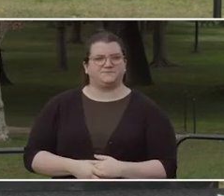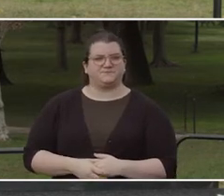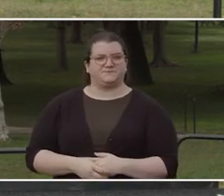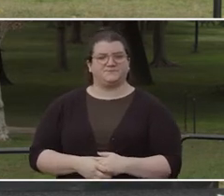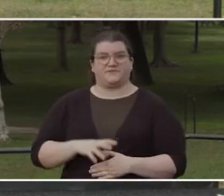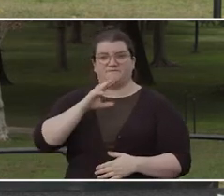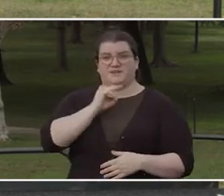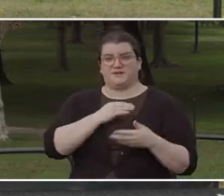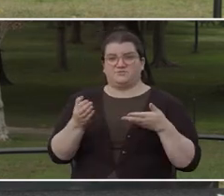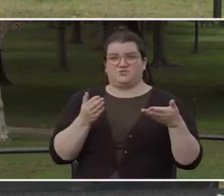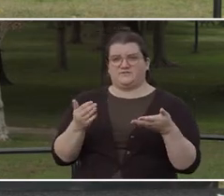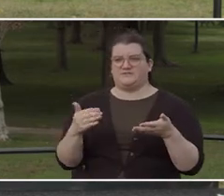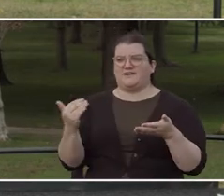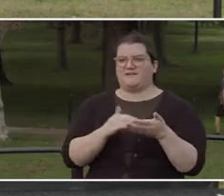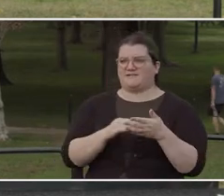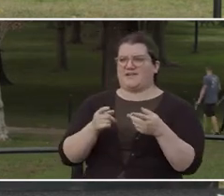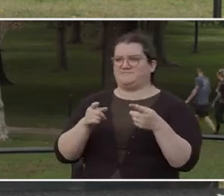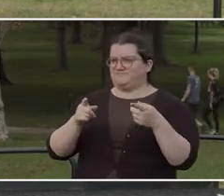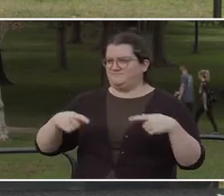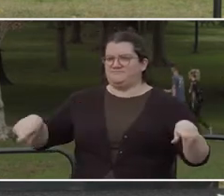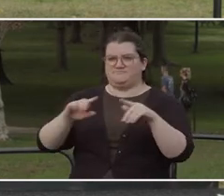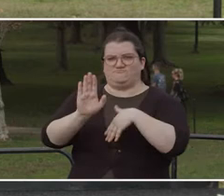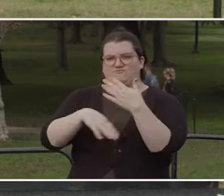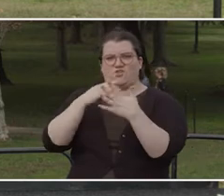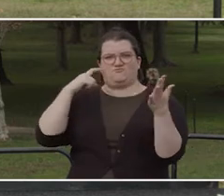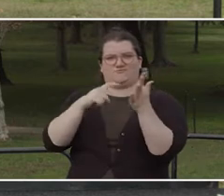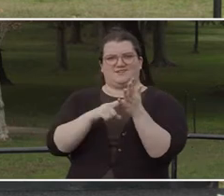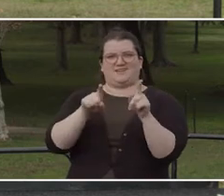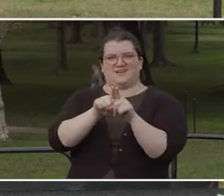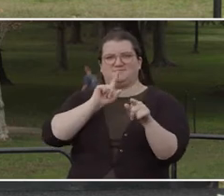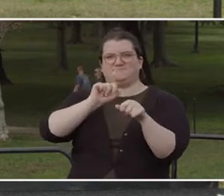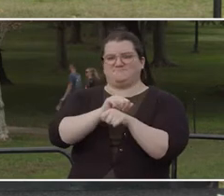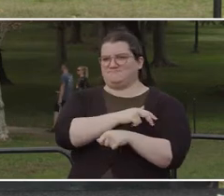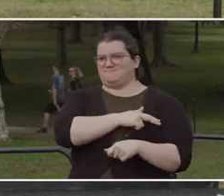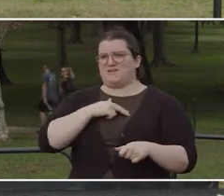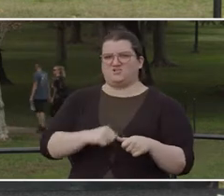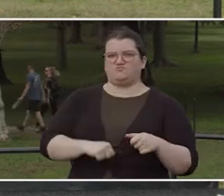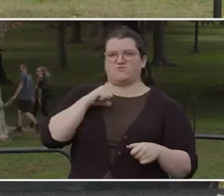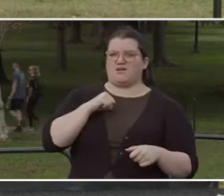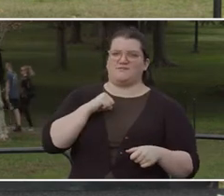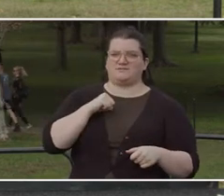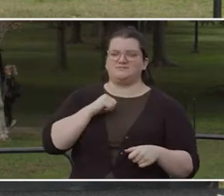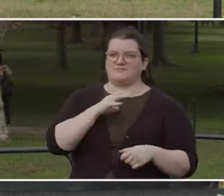Vietnam service is once more universally recognized as a true badge of pride and